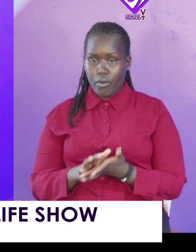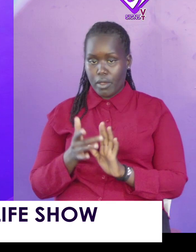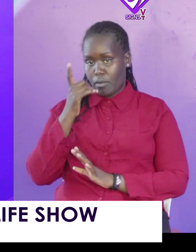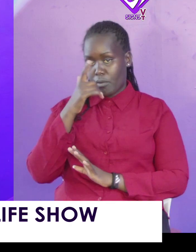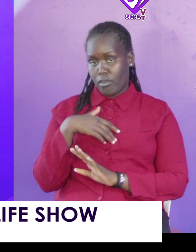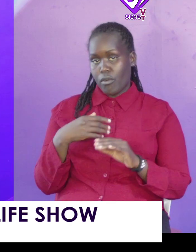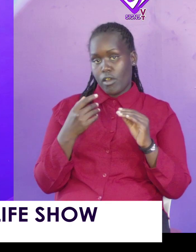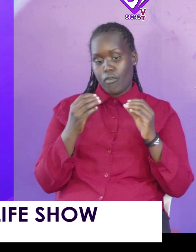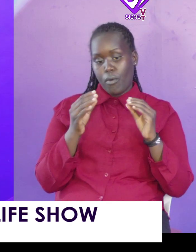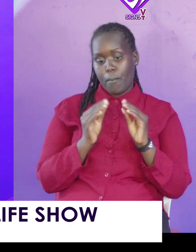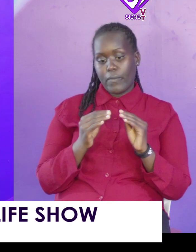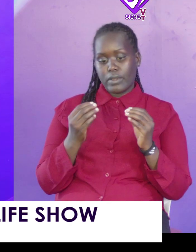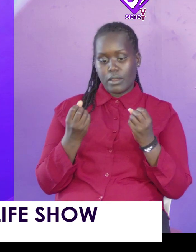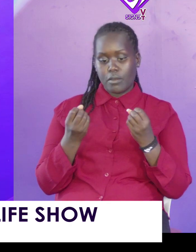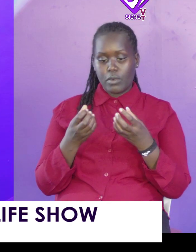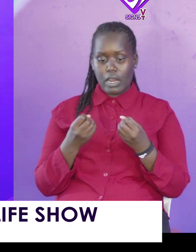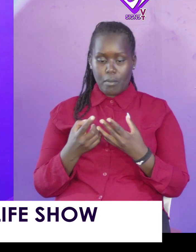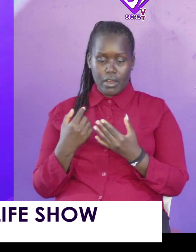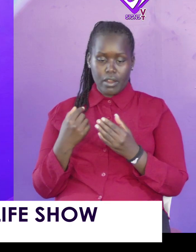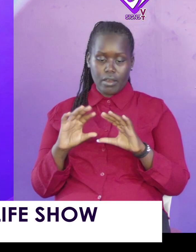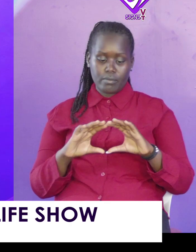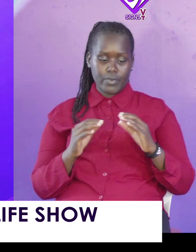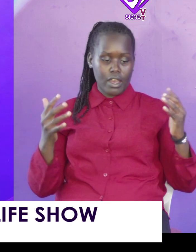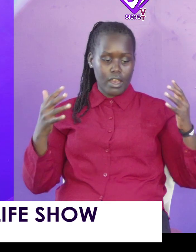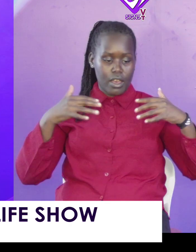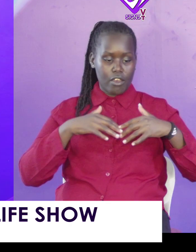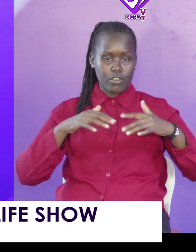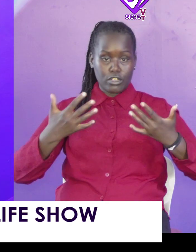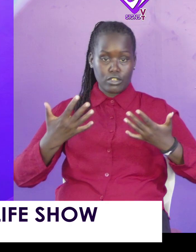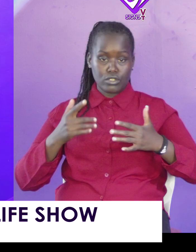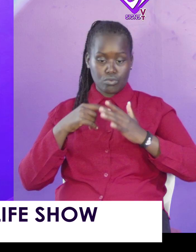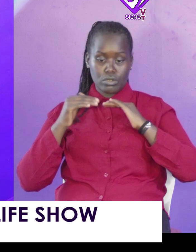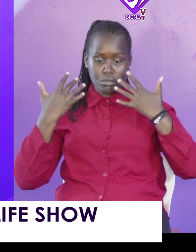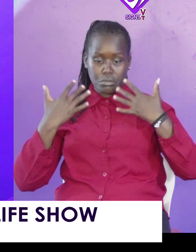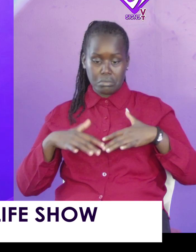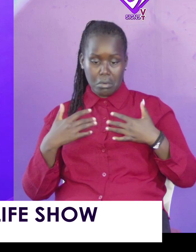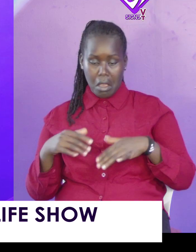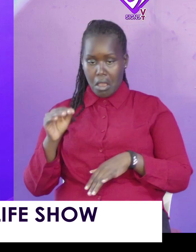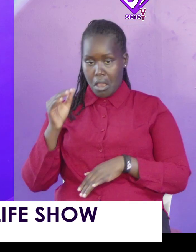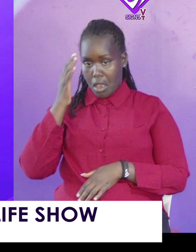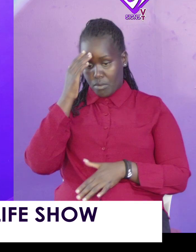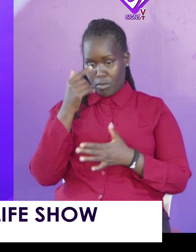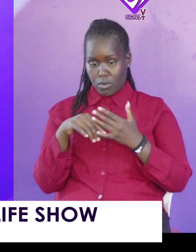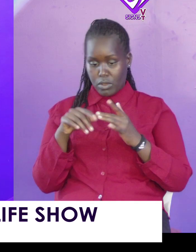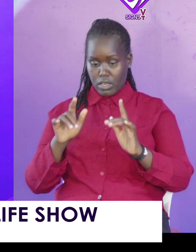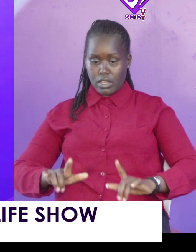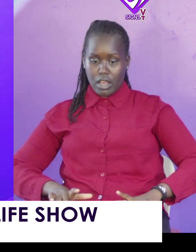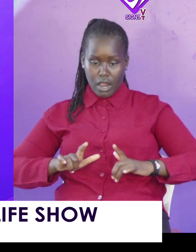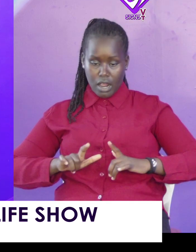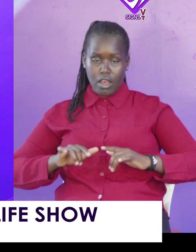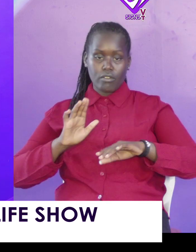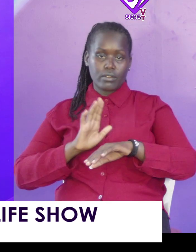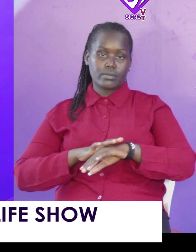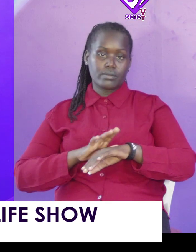many forums. And what is amazing is that I've come to discover that life is